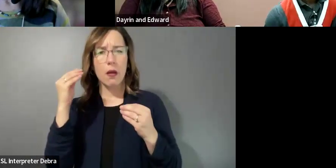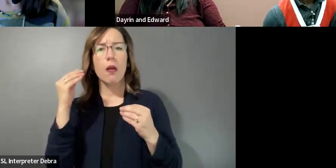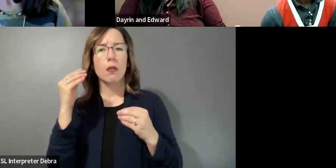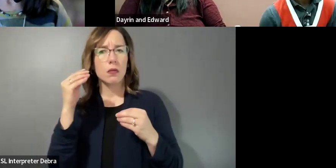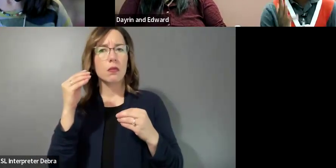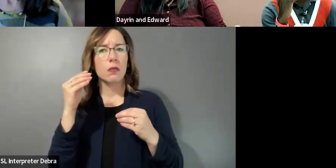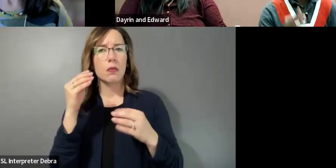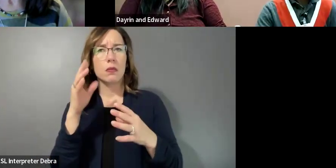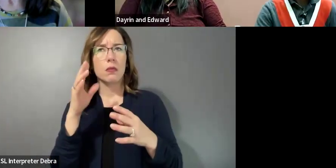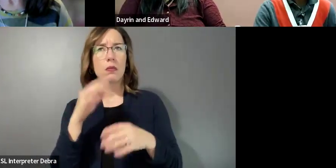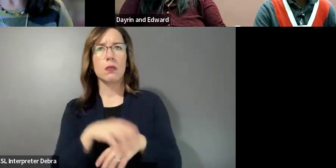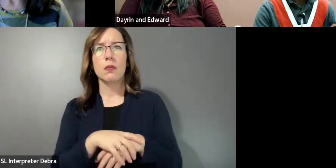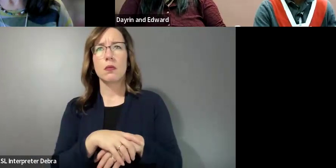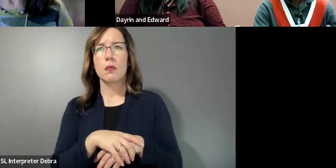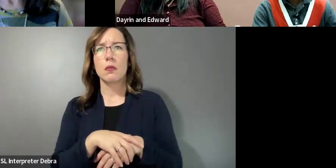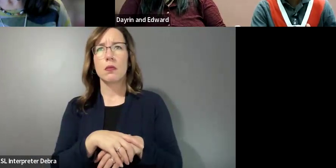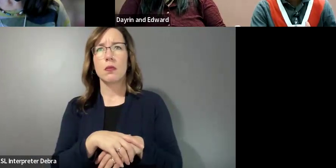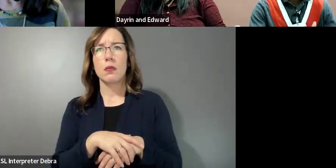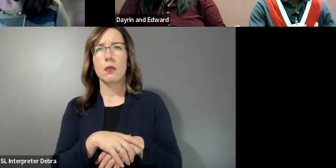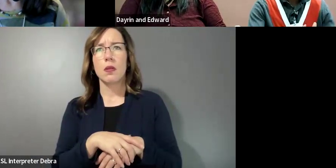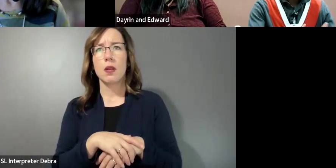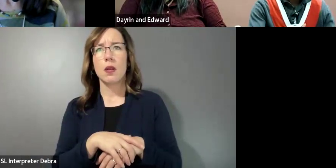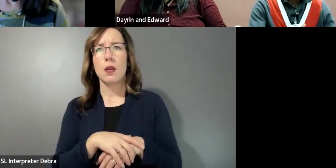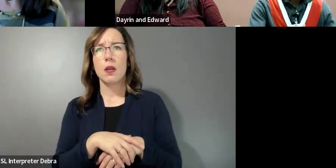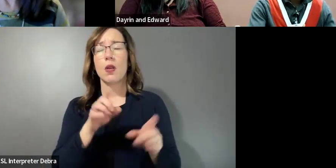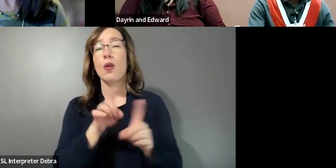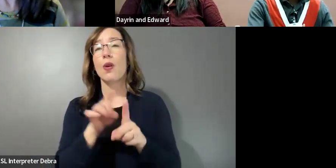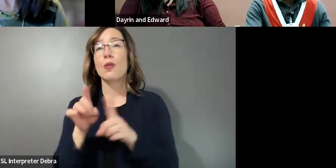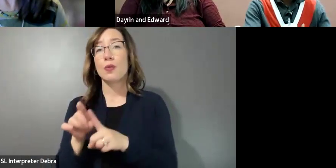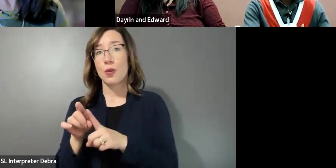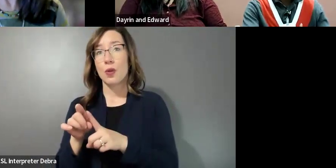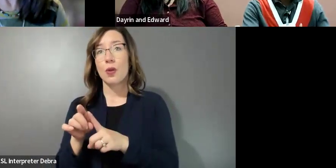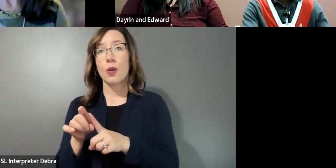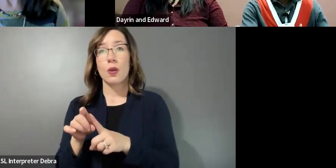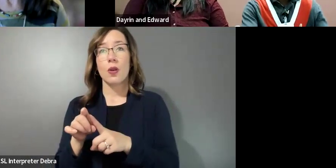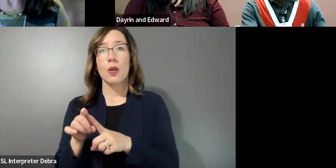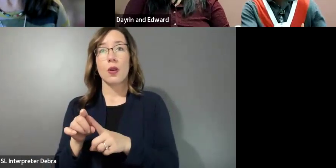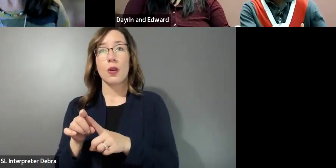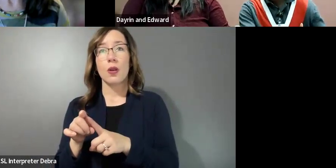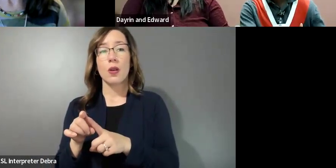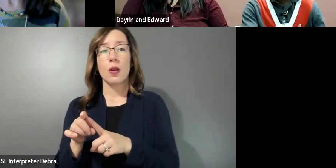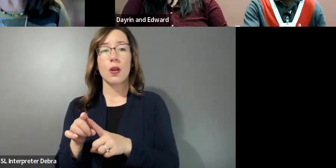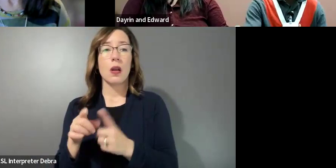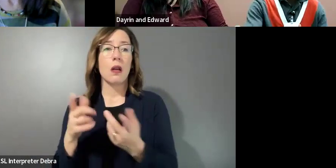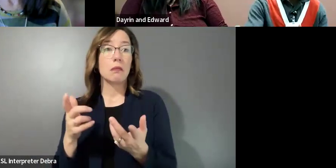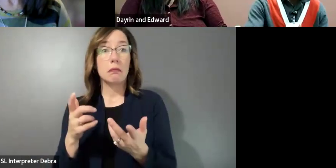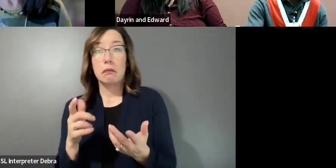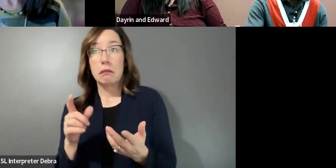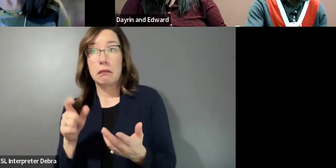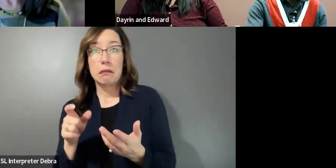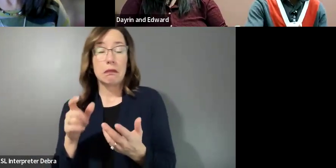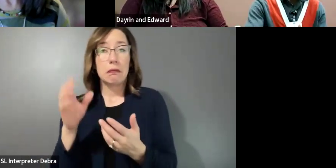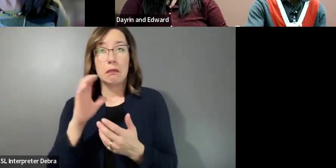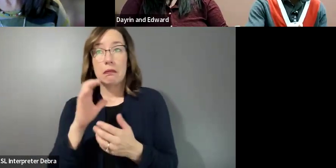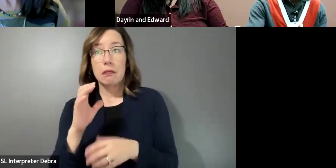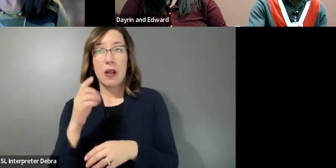when and I also when I come with someone, I think gonna be able to find parking